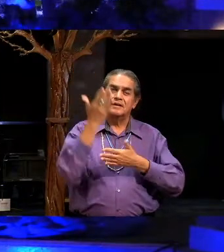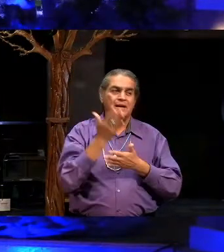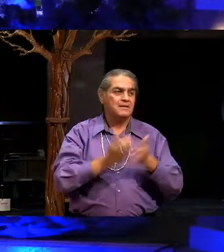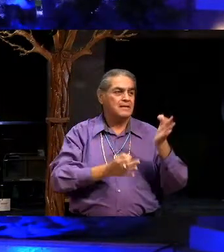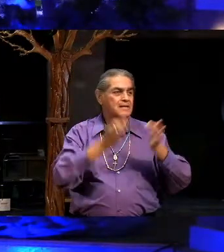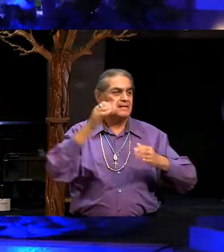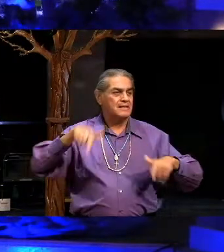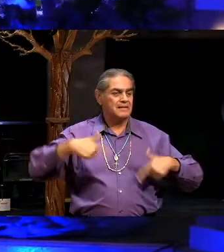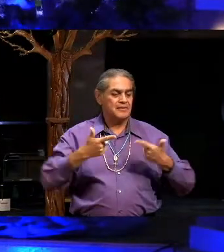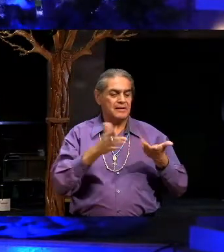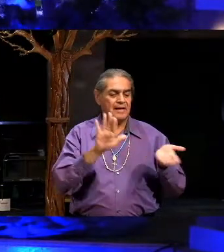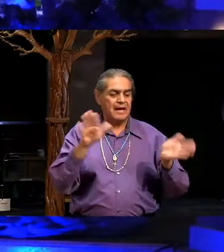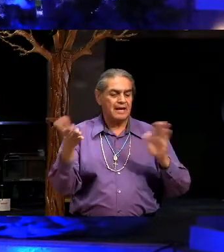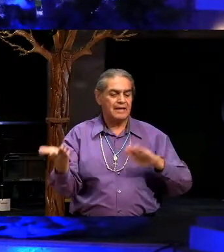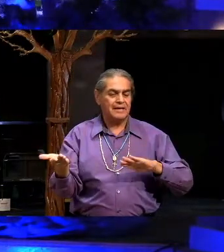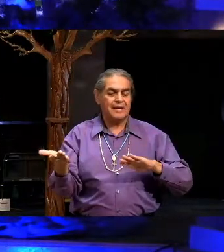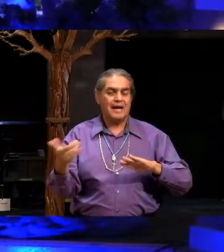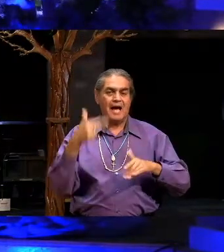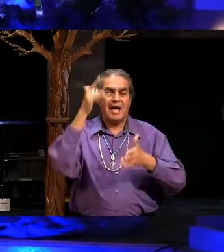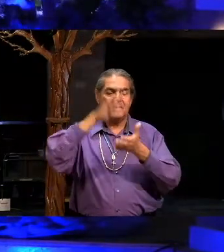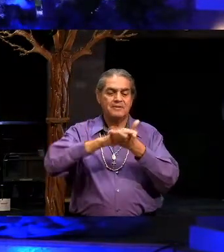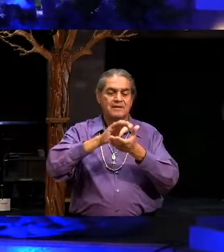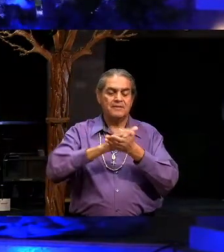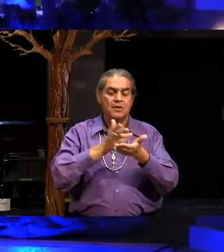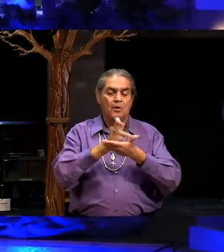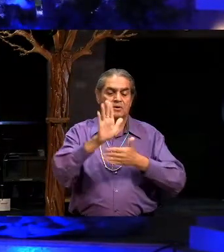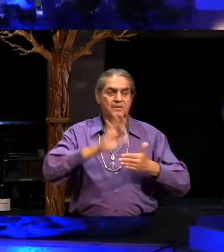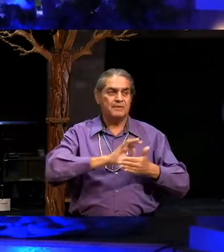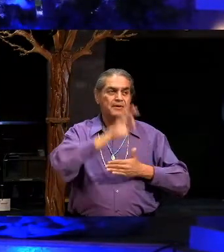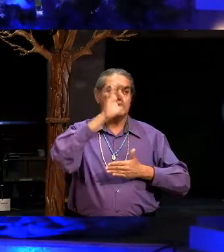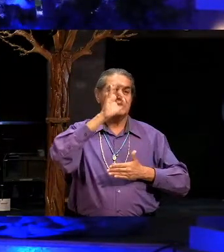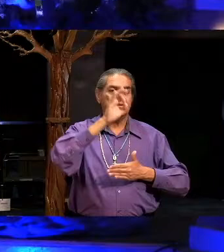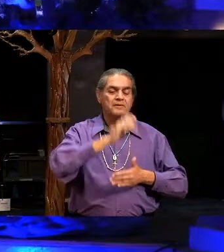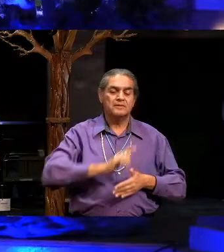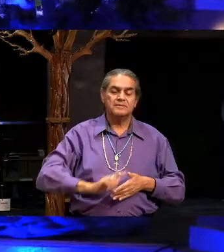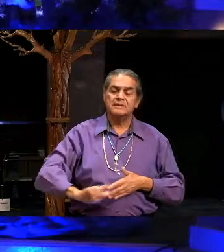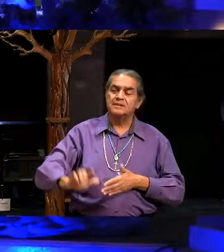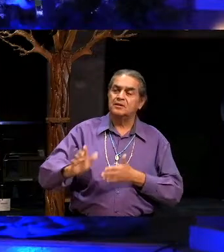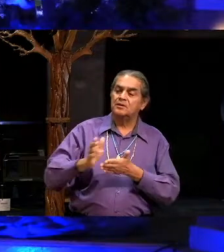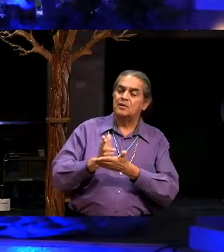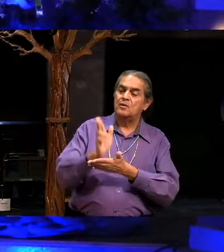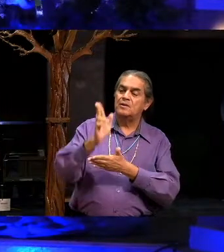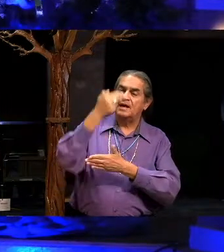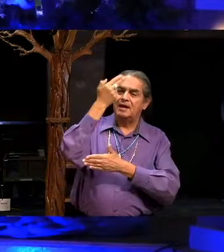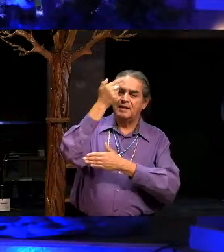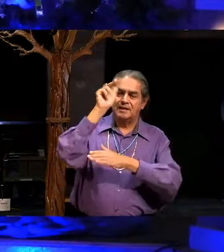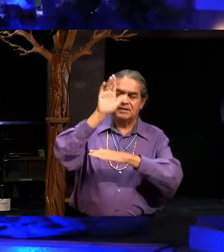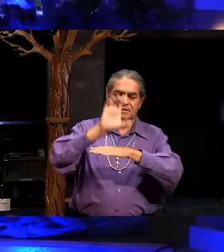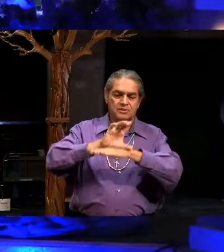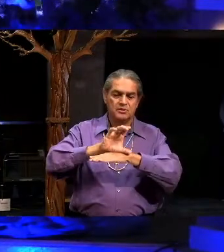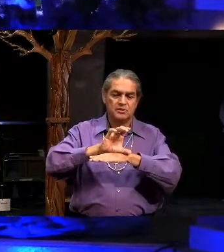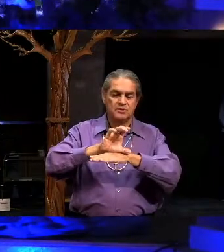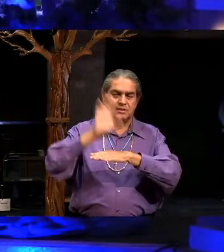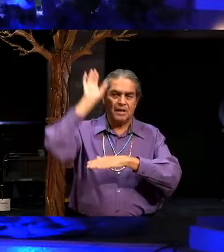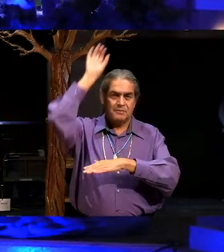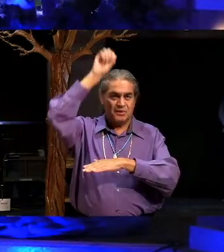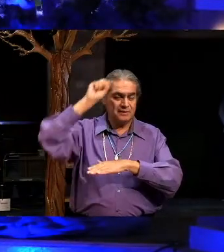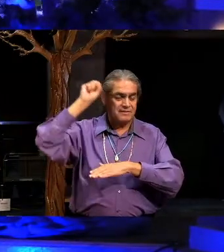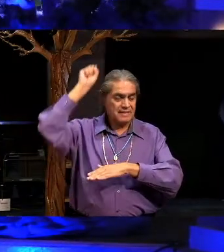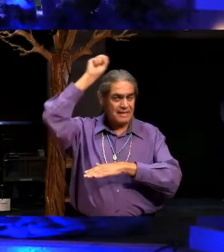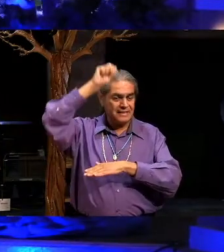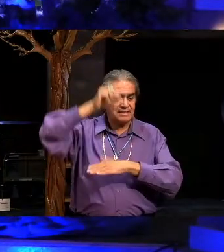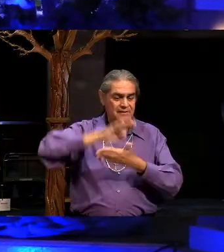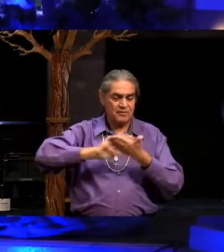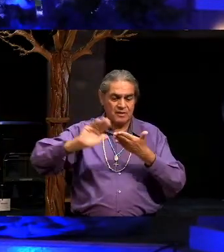the living and the dead. I believe in the Holy Spirit, the Holy Catholic Church, the communion of saints,